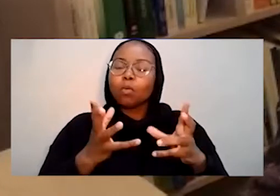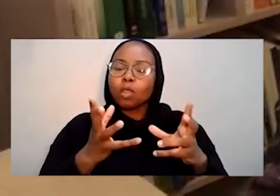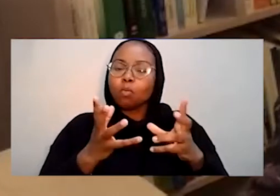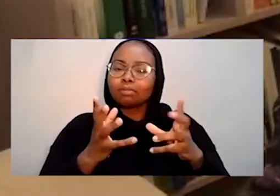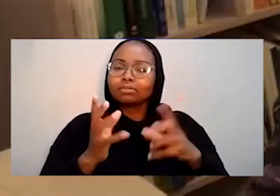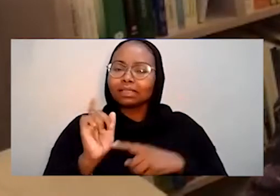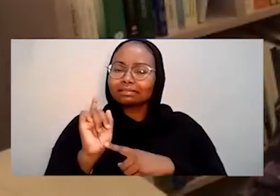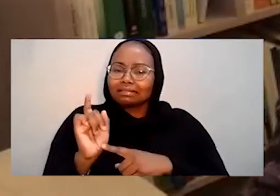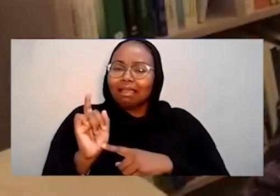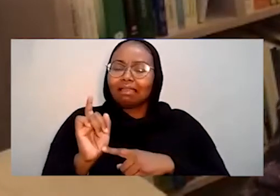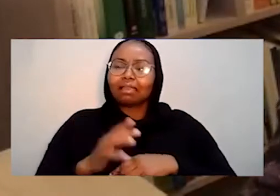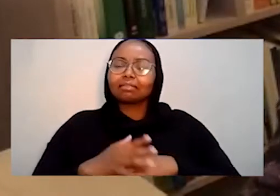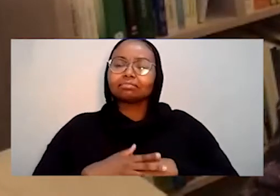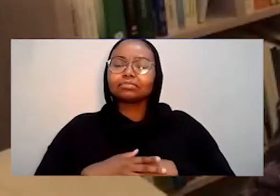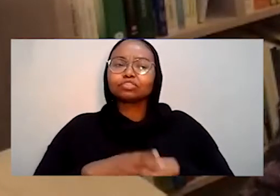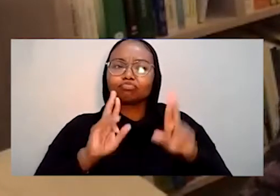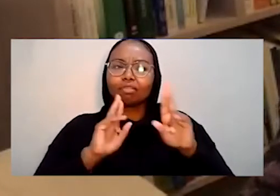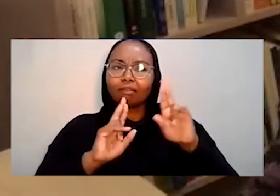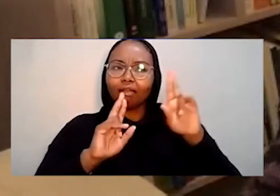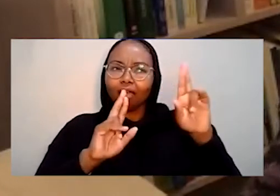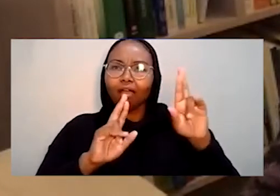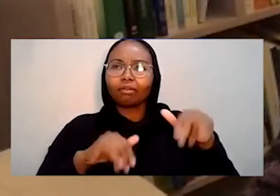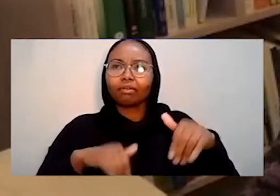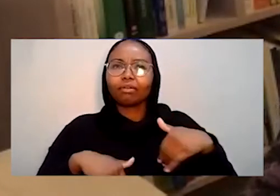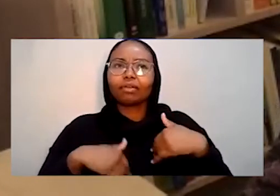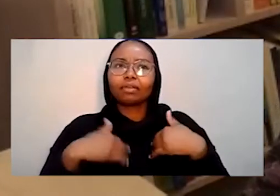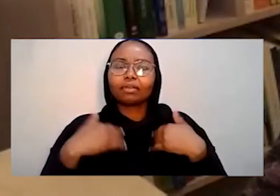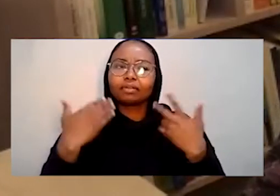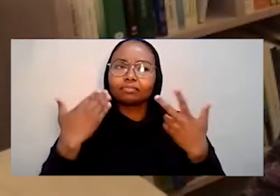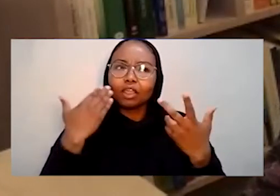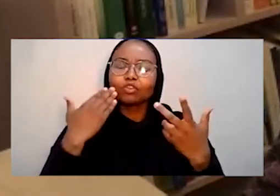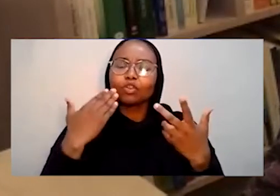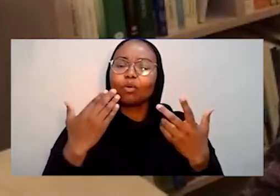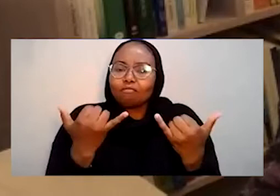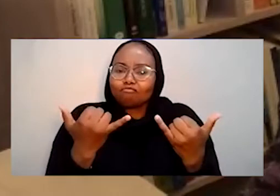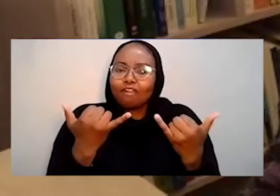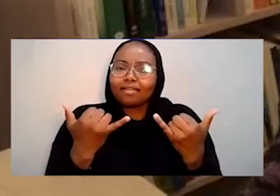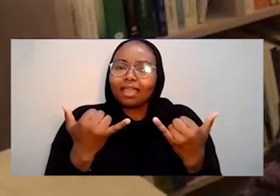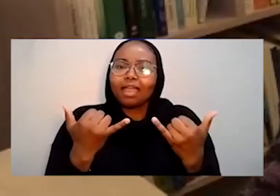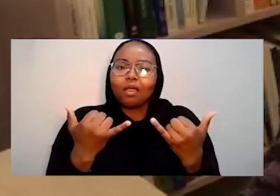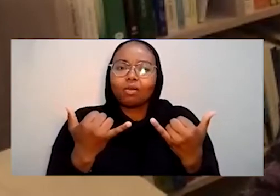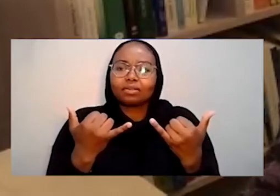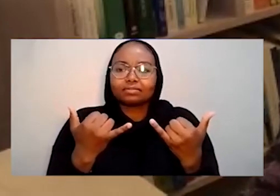second to honor that these are challenging times.